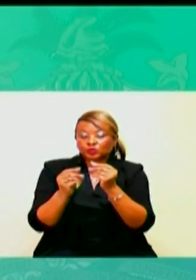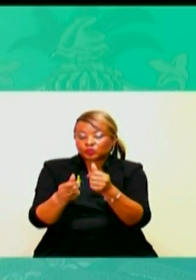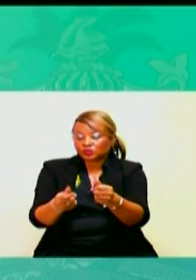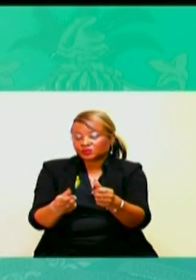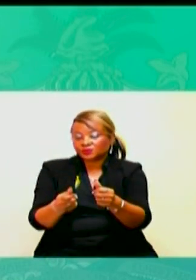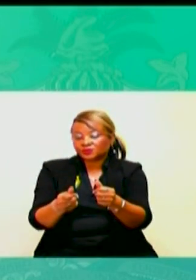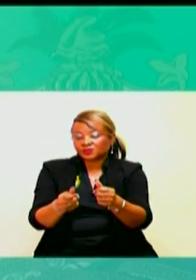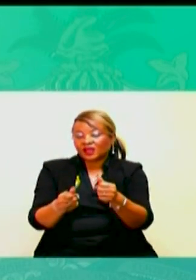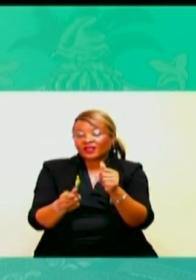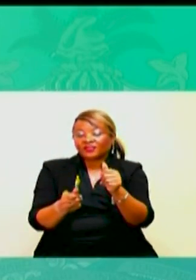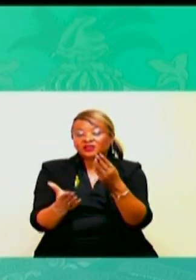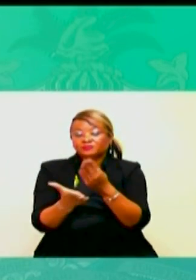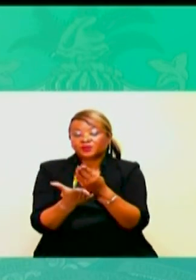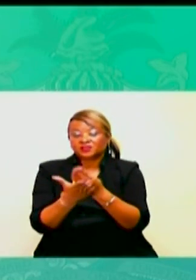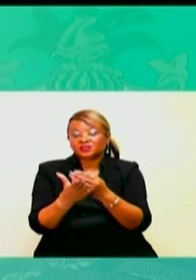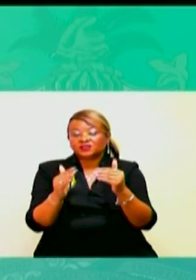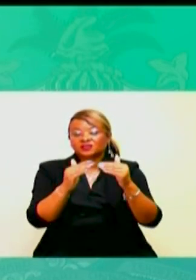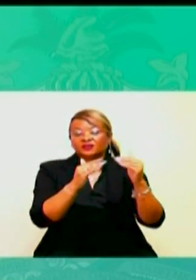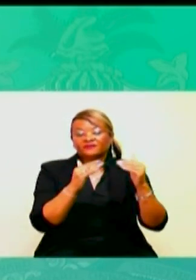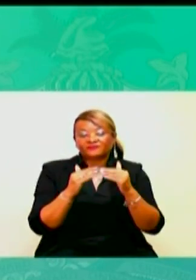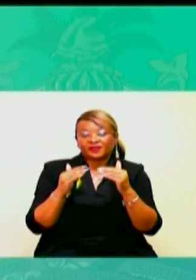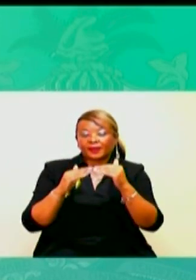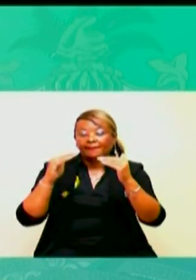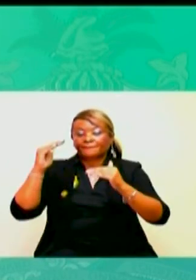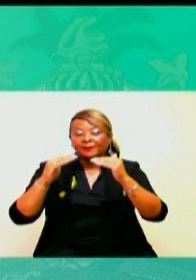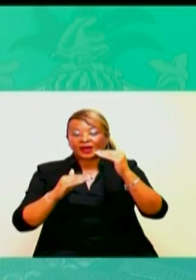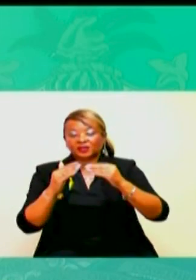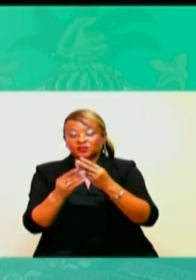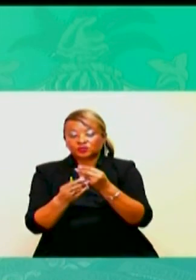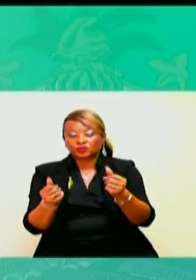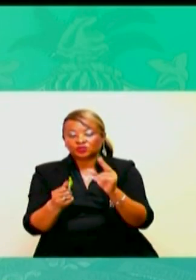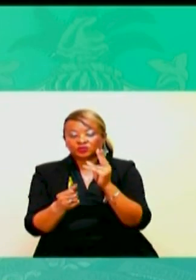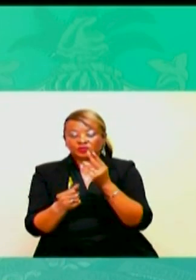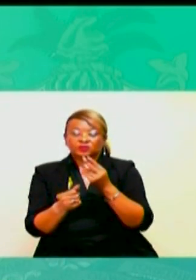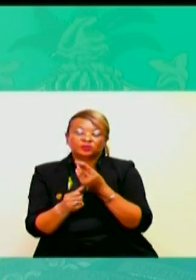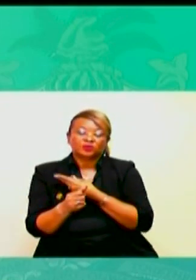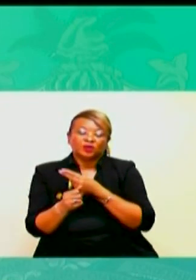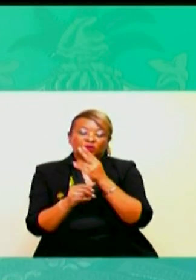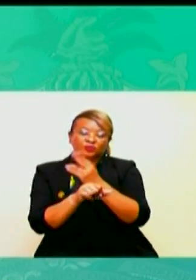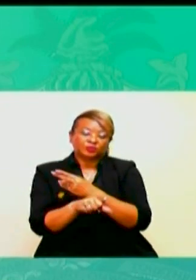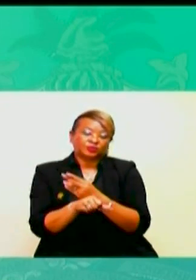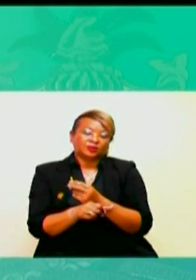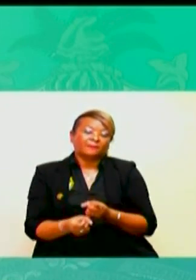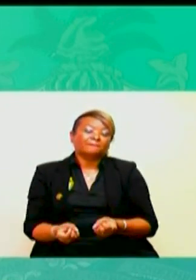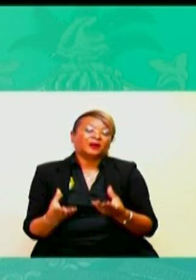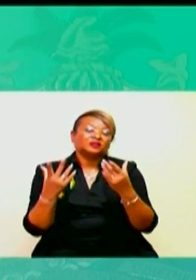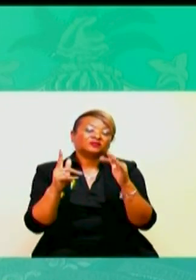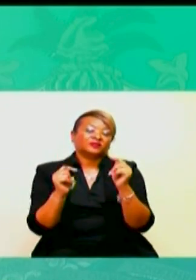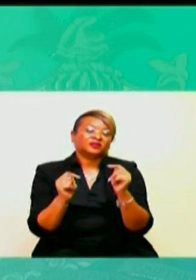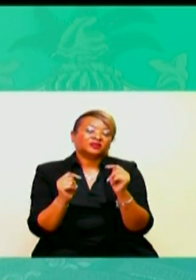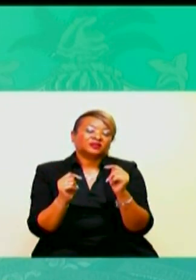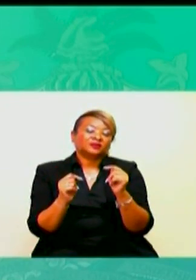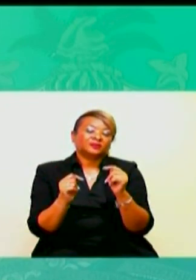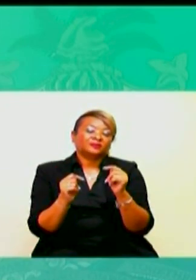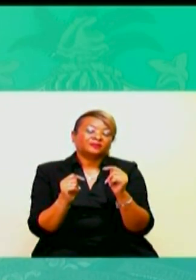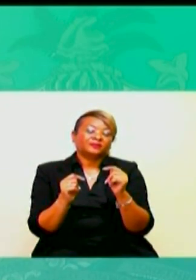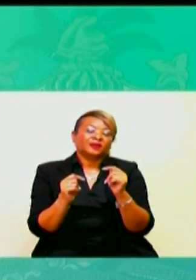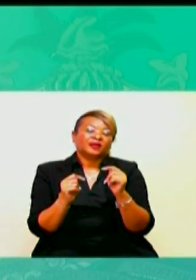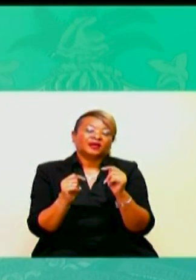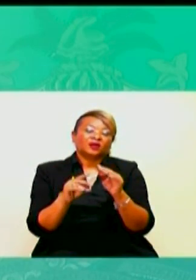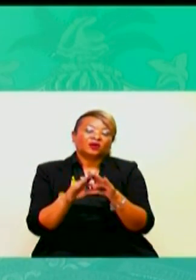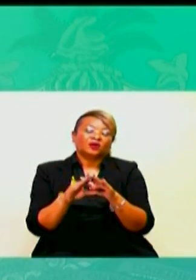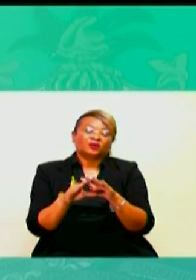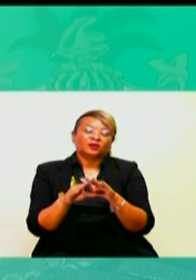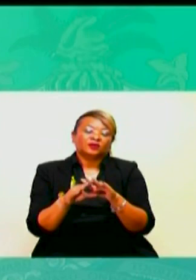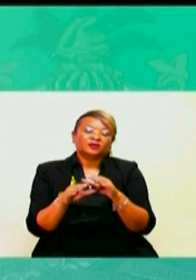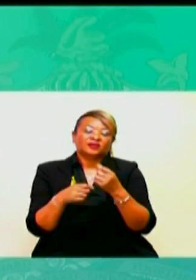This budget is a fair, balanced solution to our issues, much of which can be laid squarely at their feet.